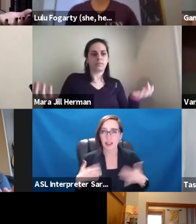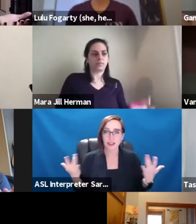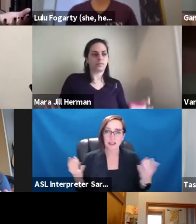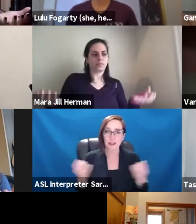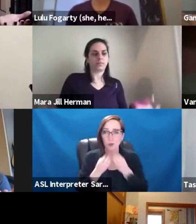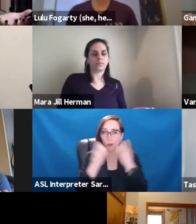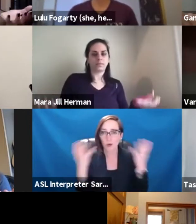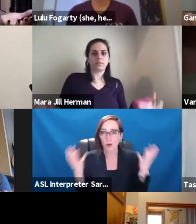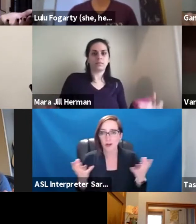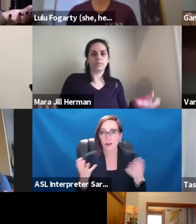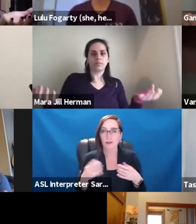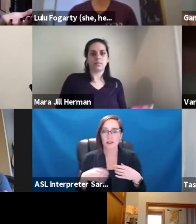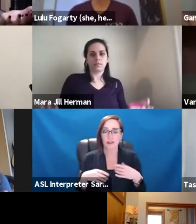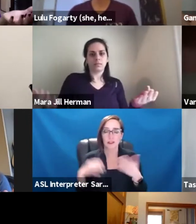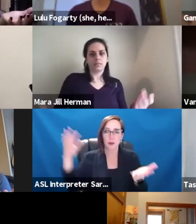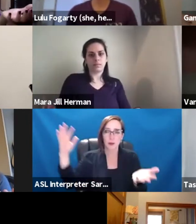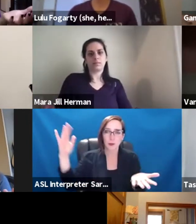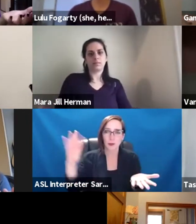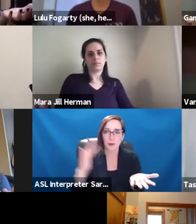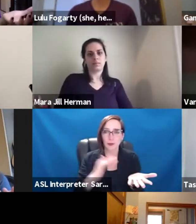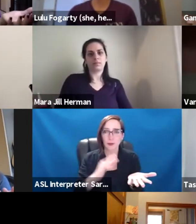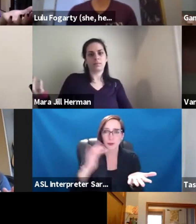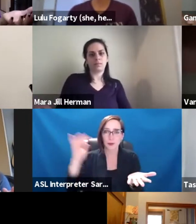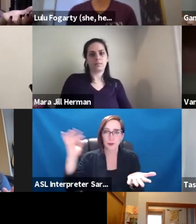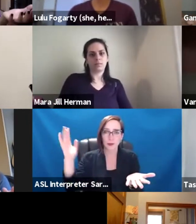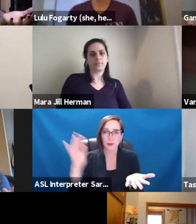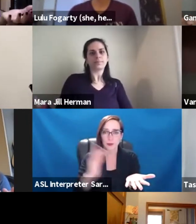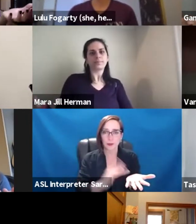warm water there.